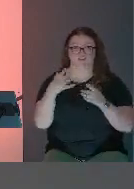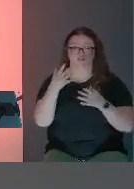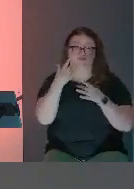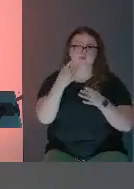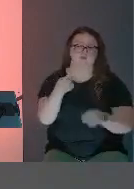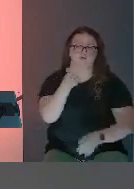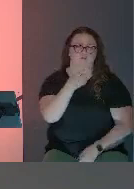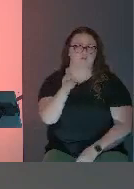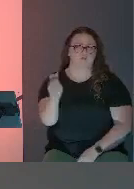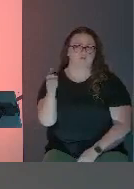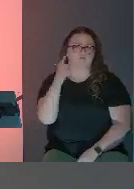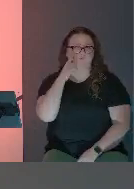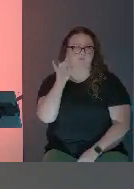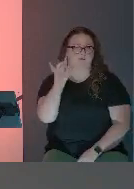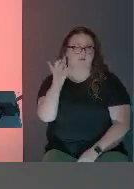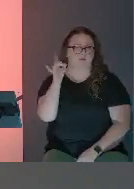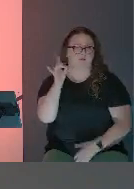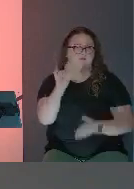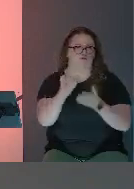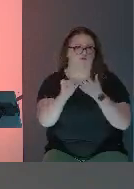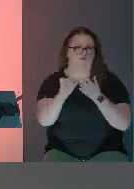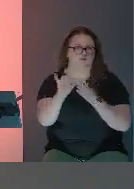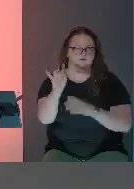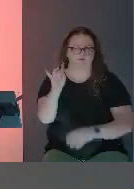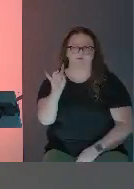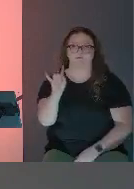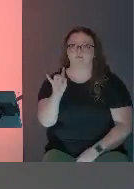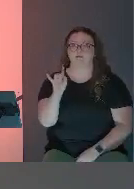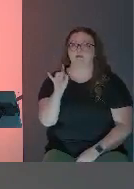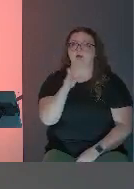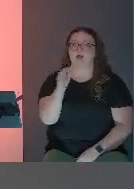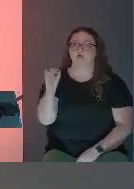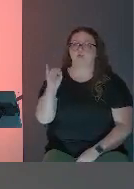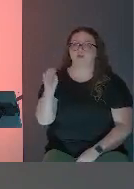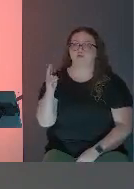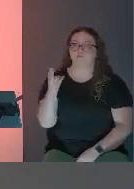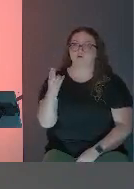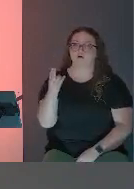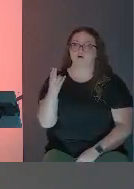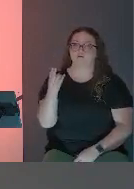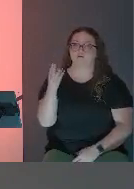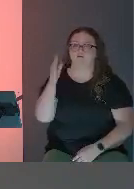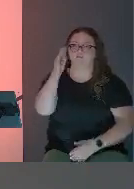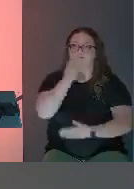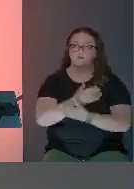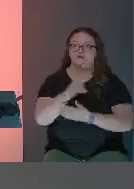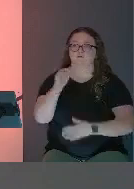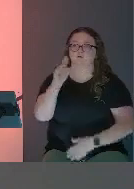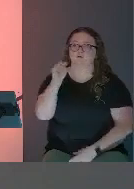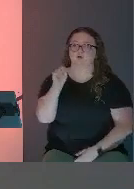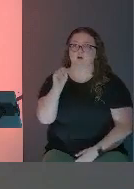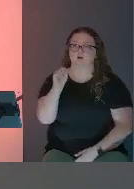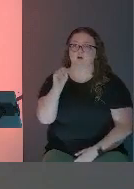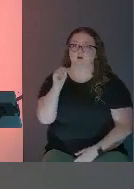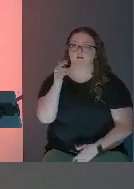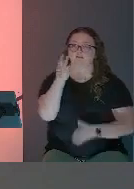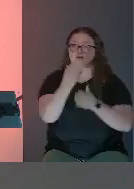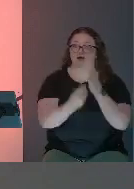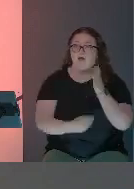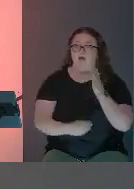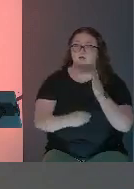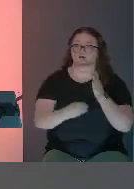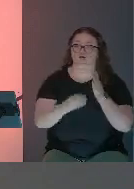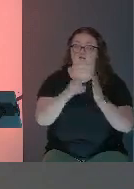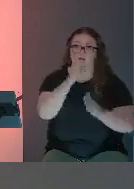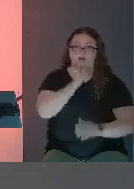transition here in the 8th verse. And Joshua, the son of Nun, the servant of the Lord, died, being 110 years